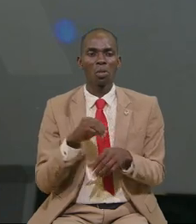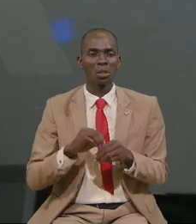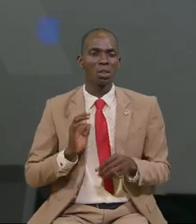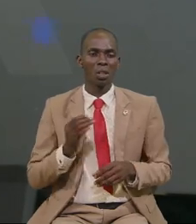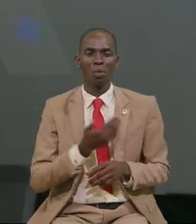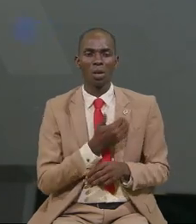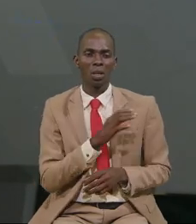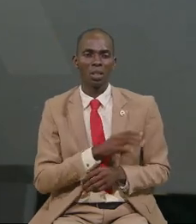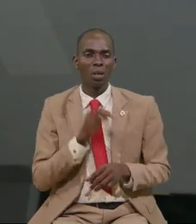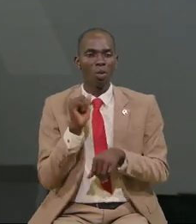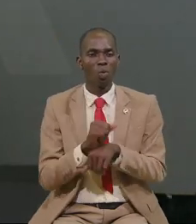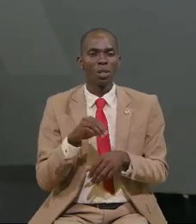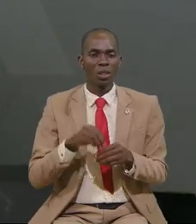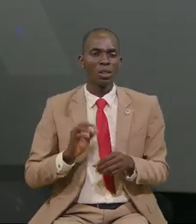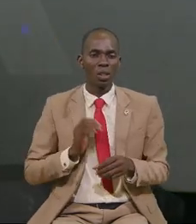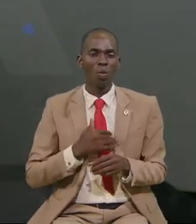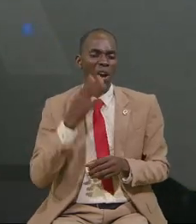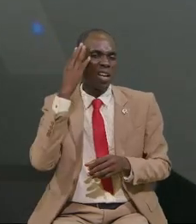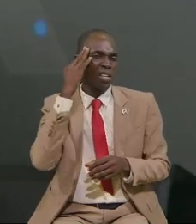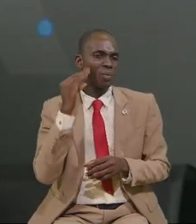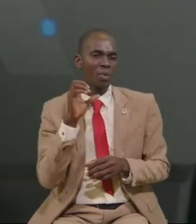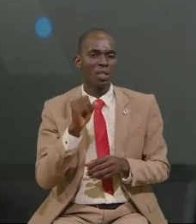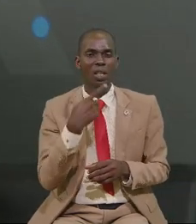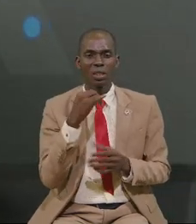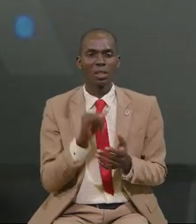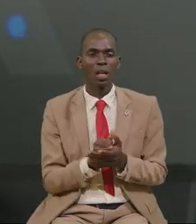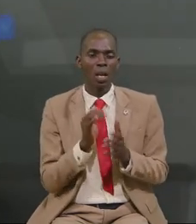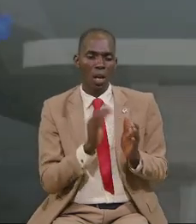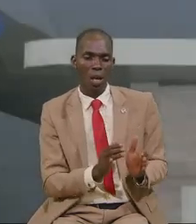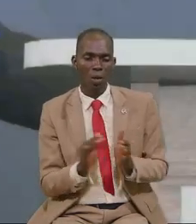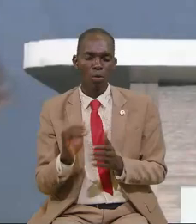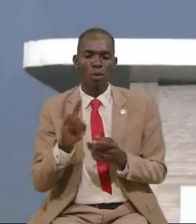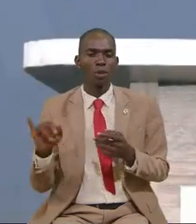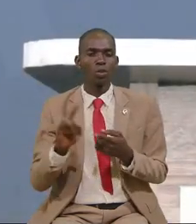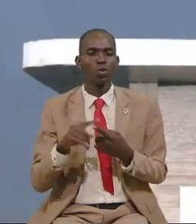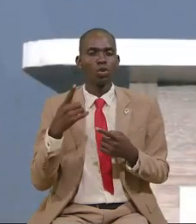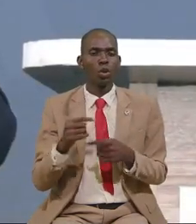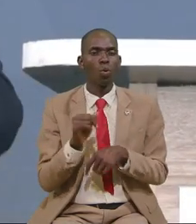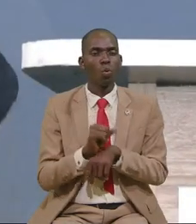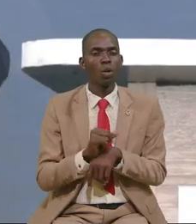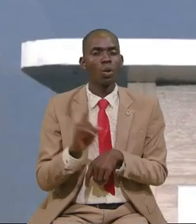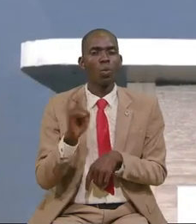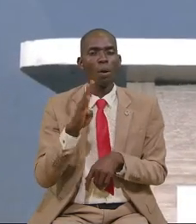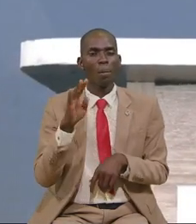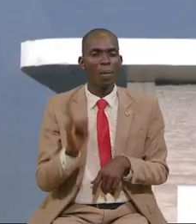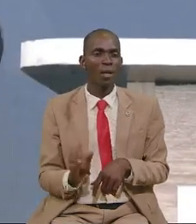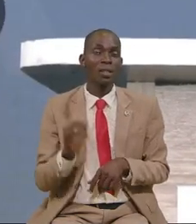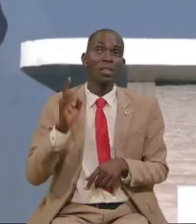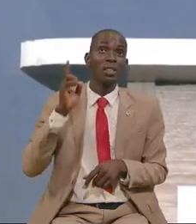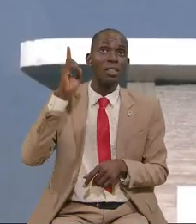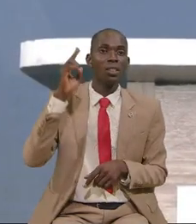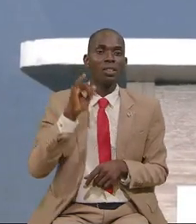in our experiences, and he says, according to the working whereby he